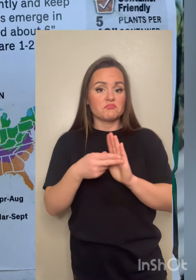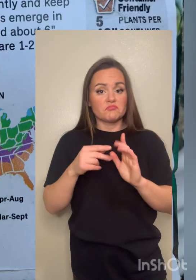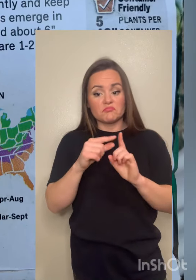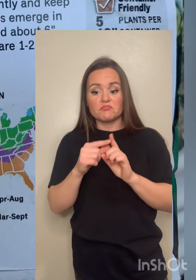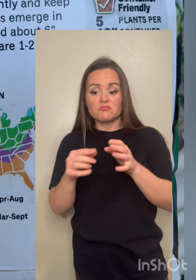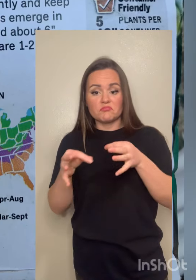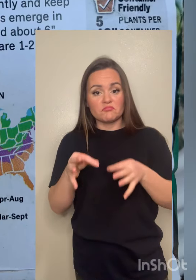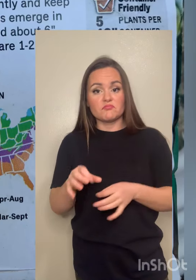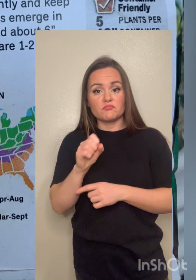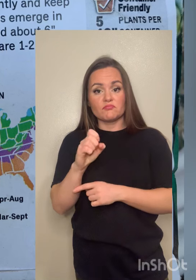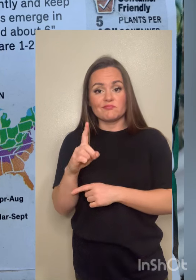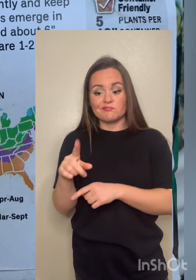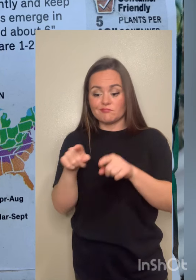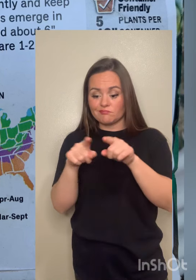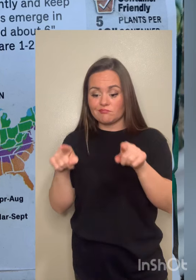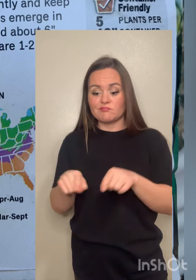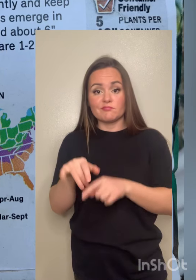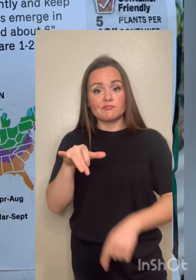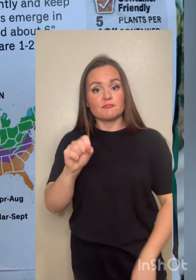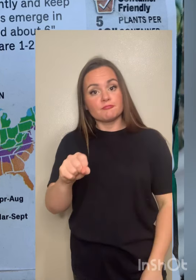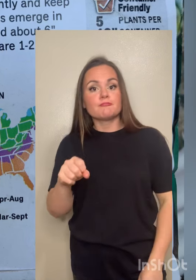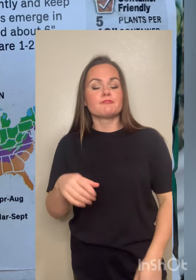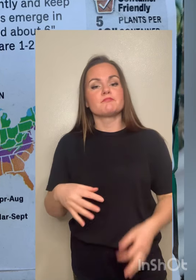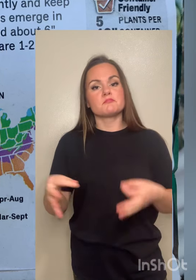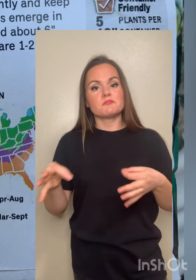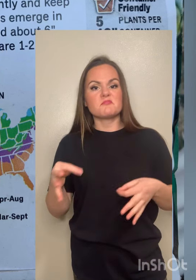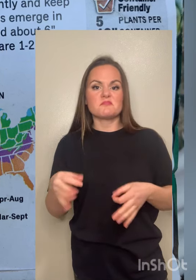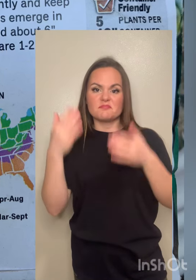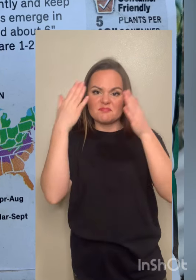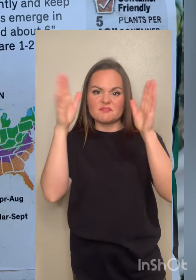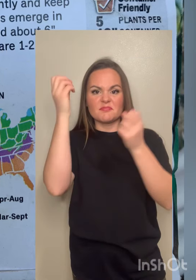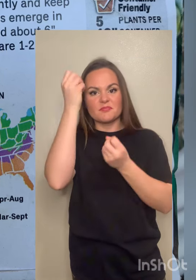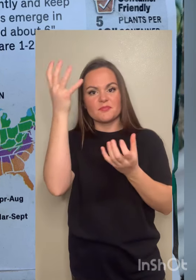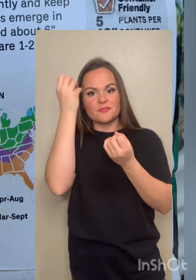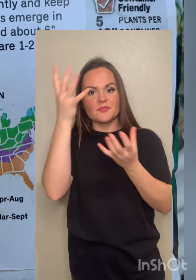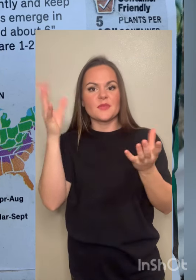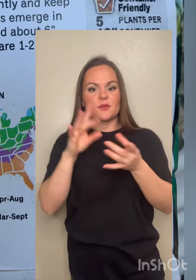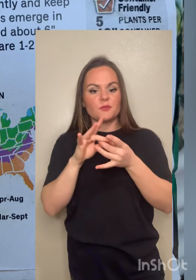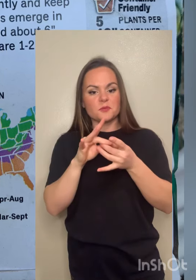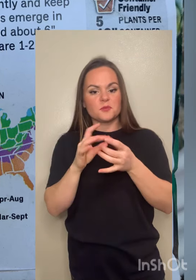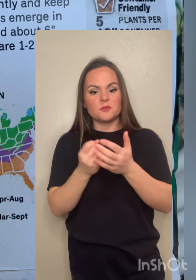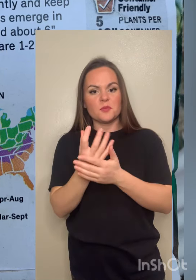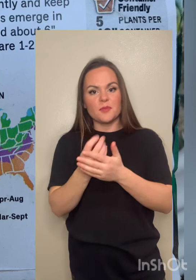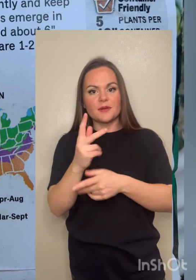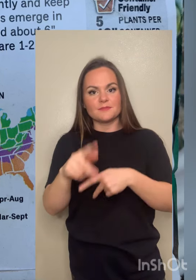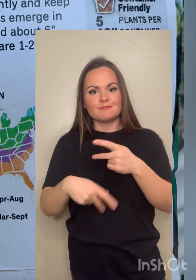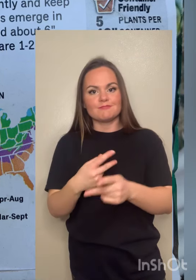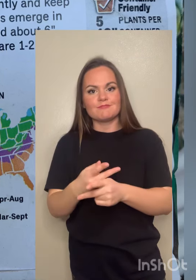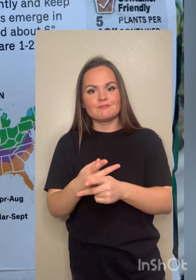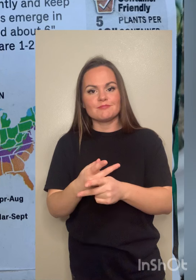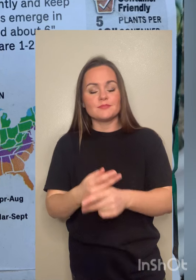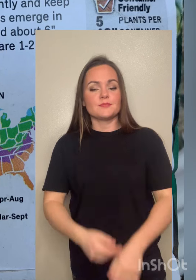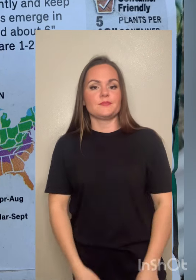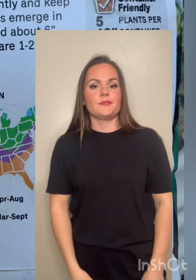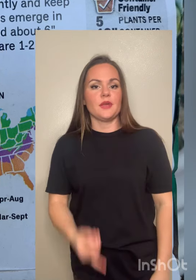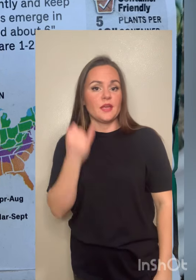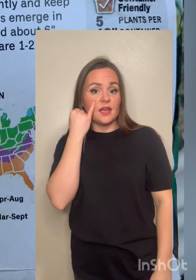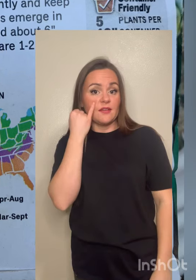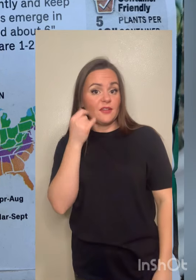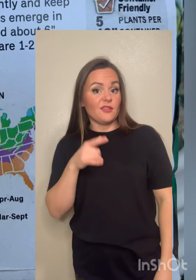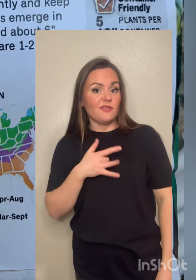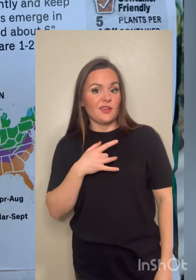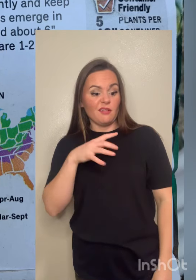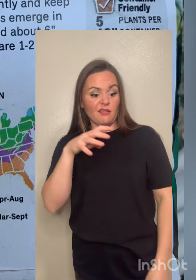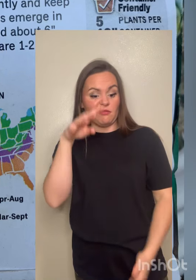The rest of the packet should be pretty easy to read, and some will even have pictures. If you have any questions, let me